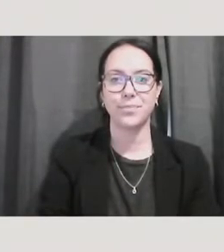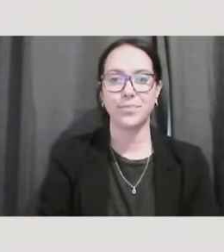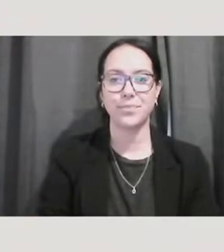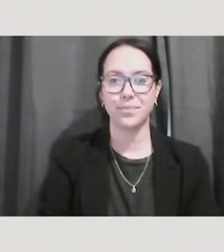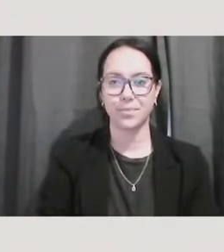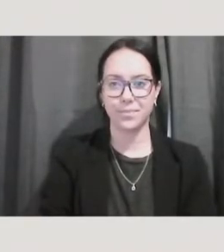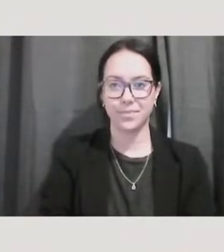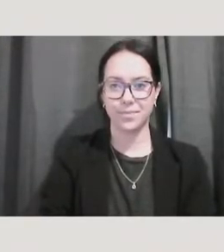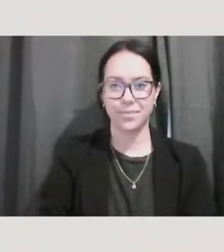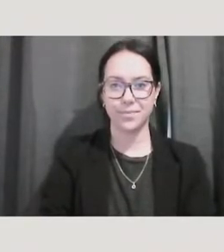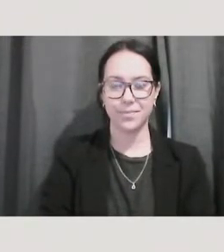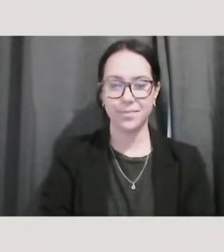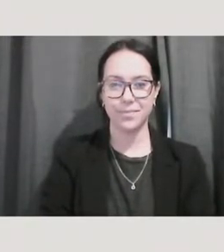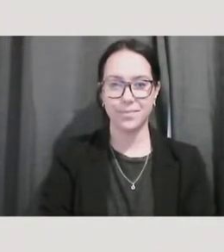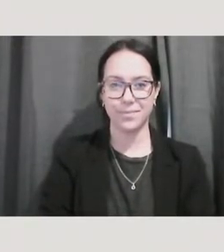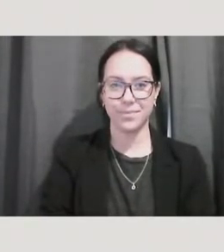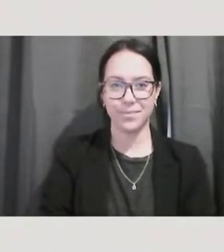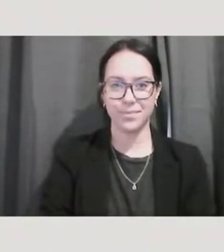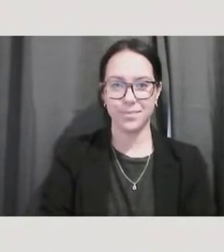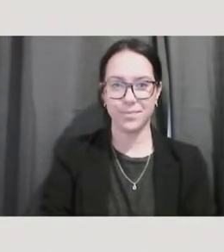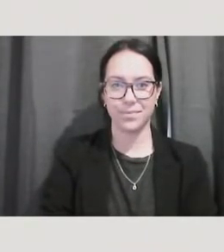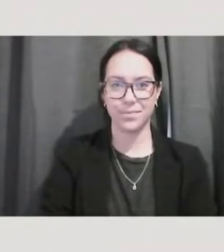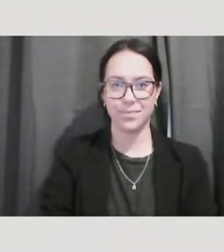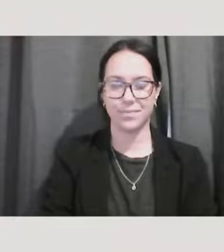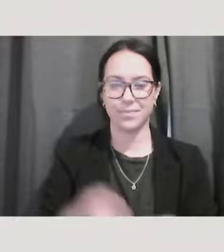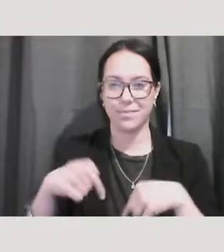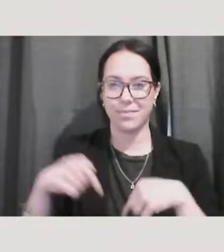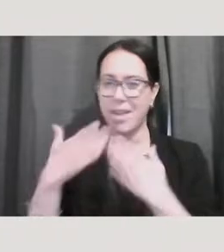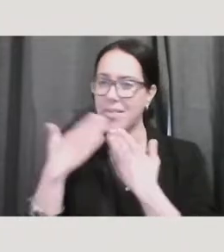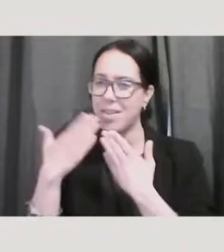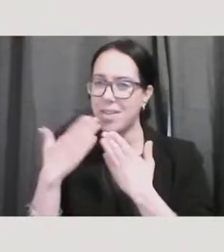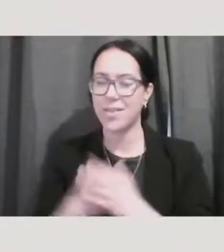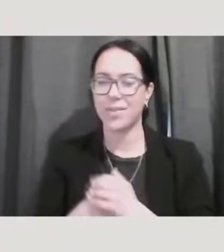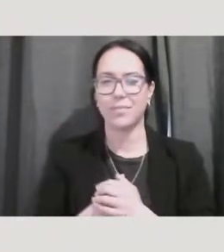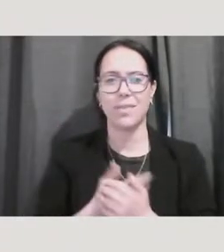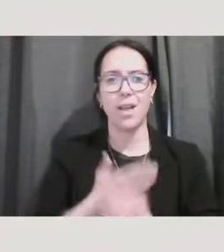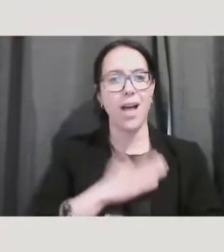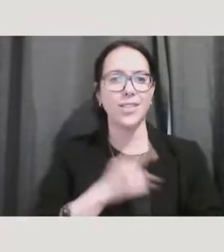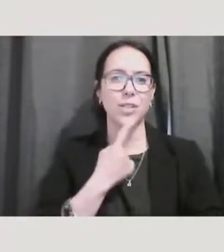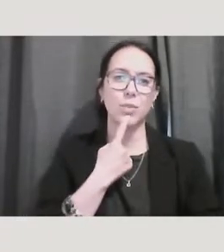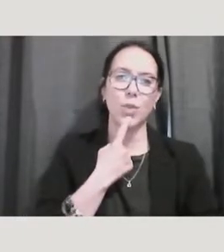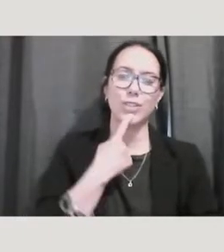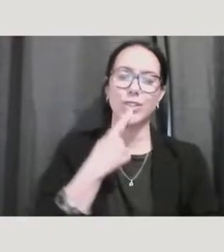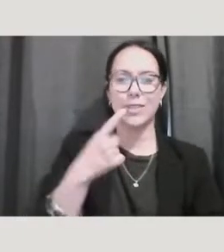we are now going to um thank you I just want to say